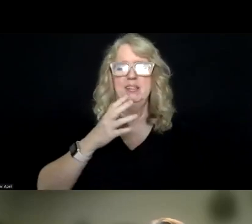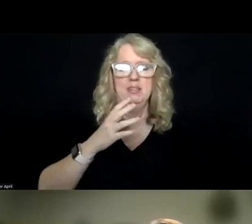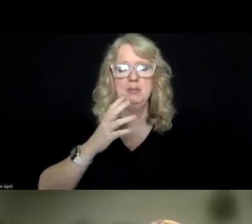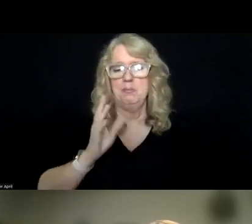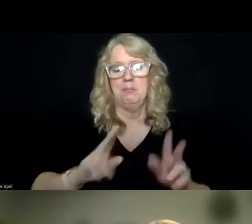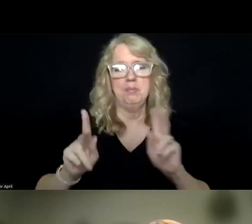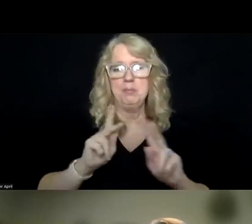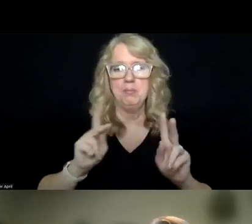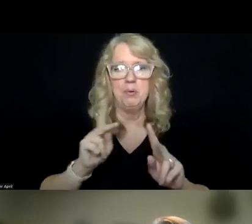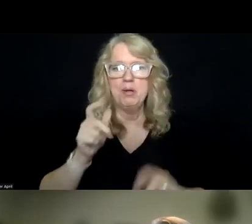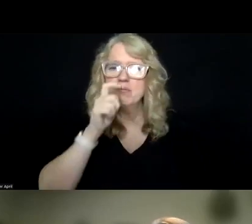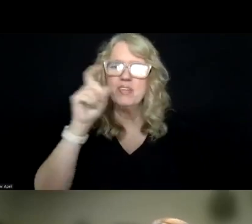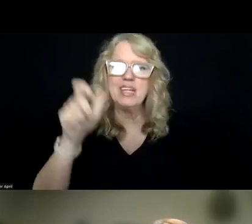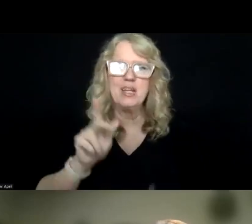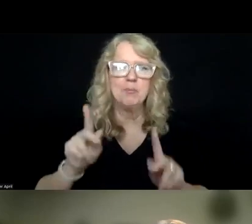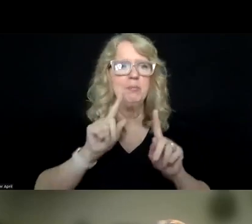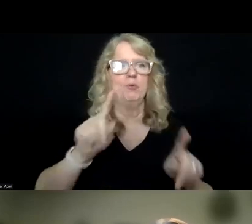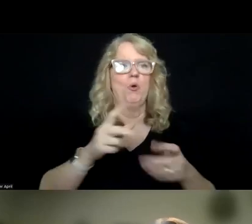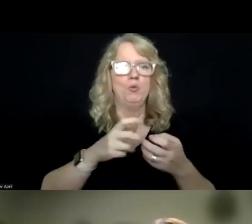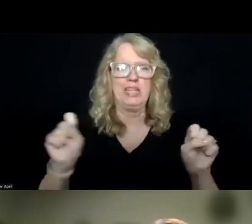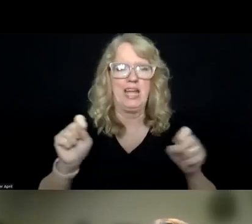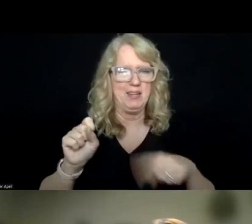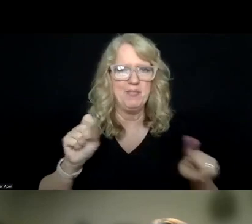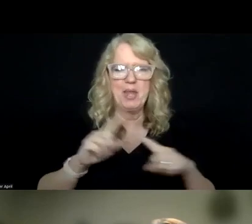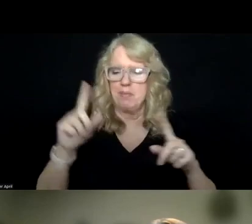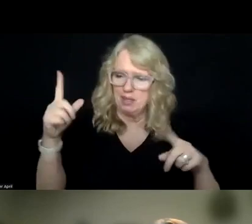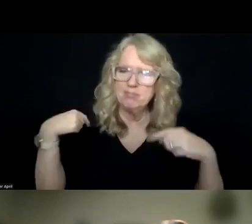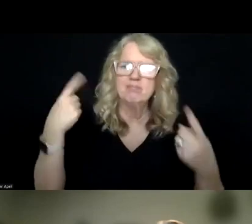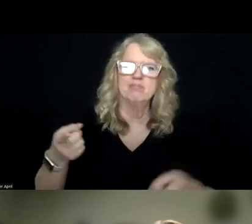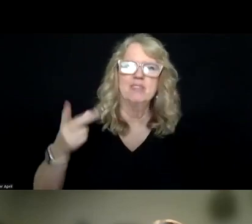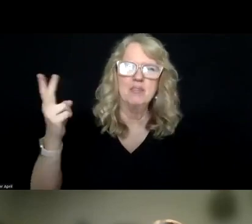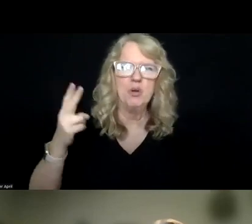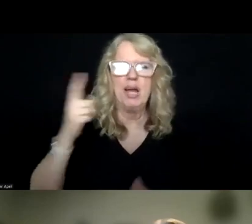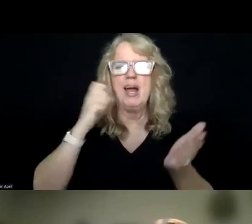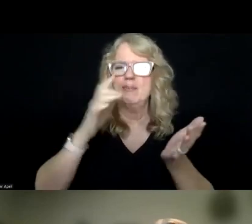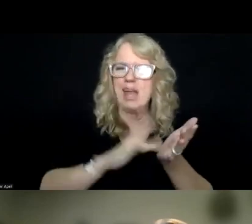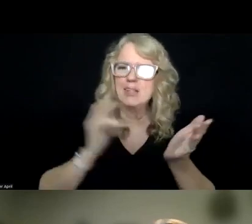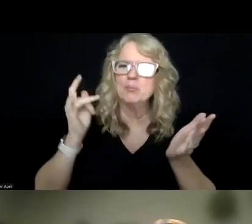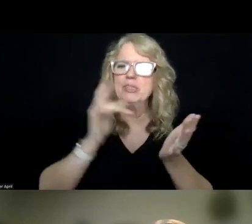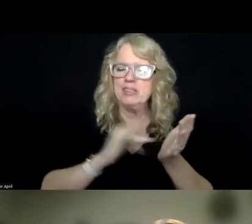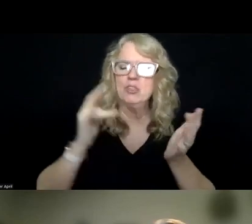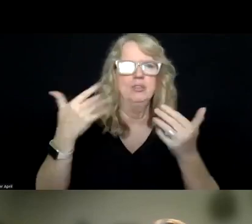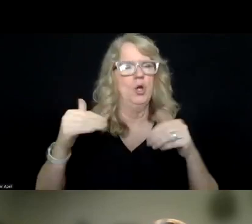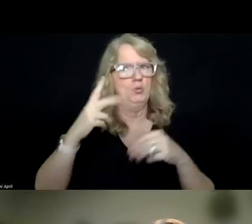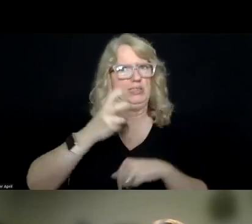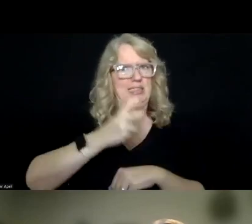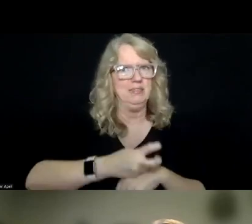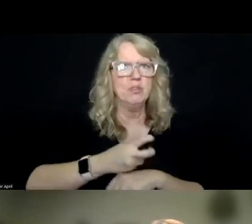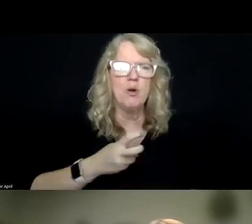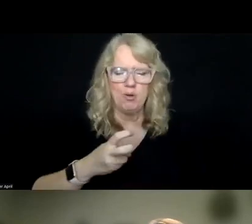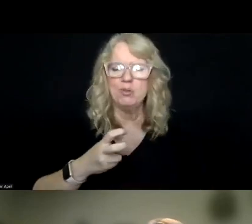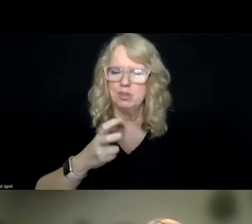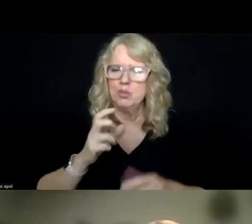people, they didn't need anybody to come save them, that there was a long history of exploitation. And so it was difficult at first